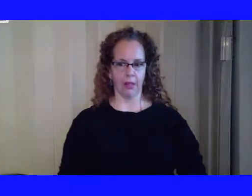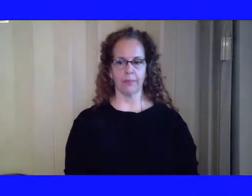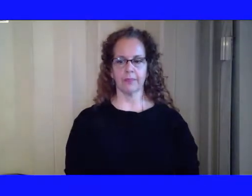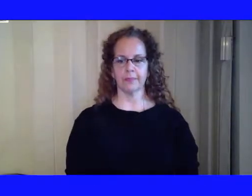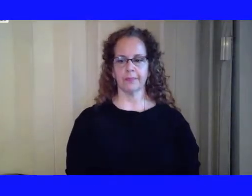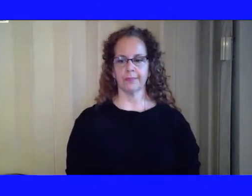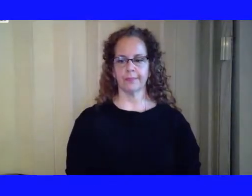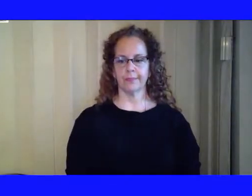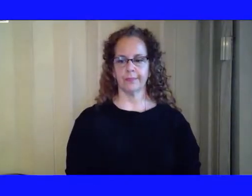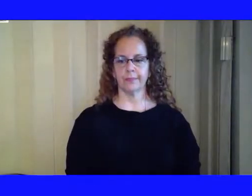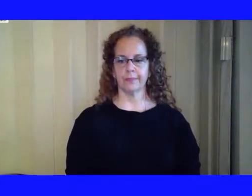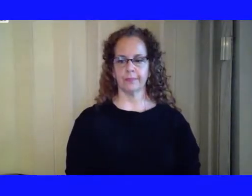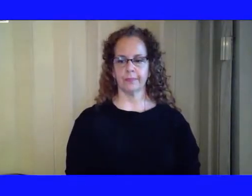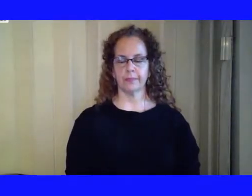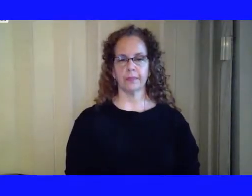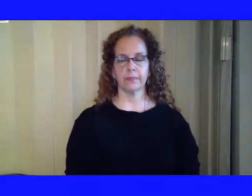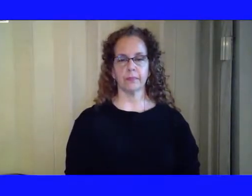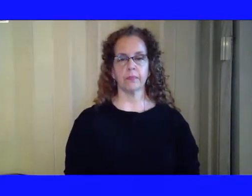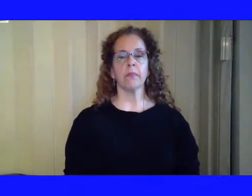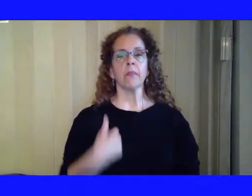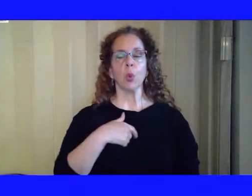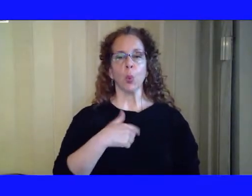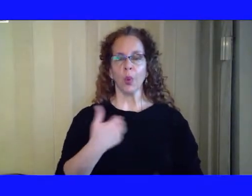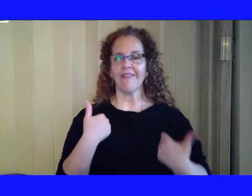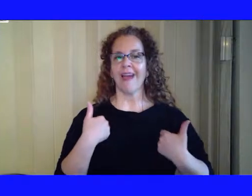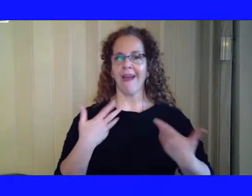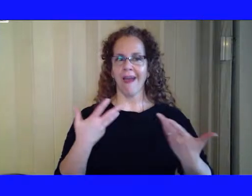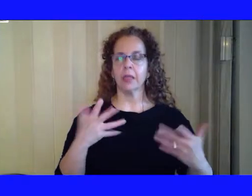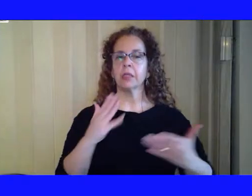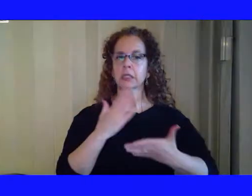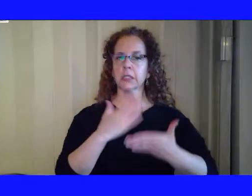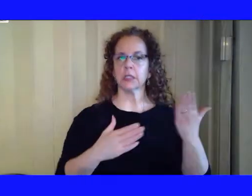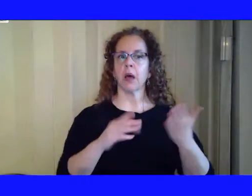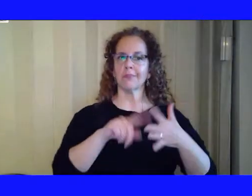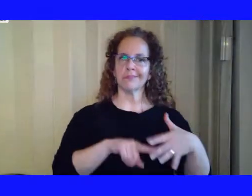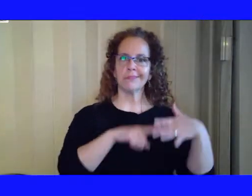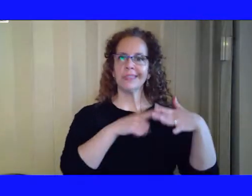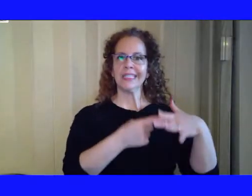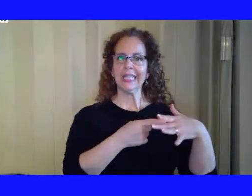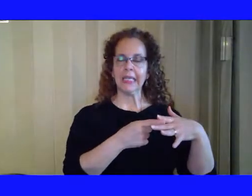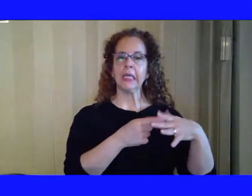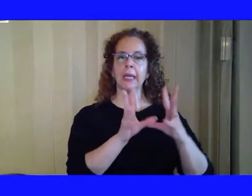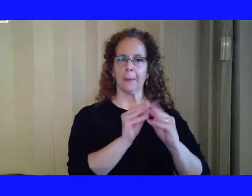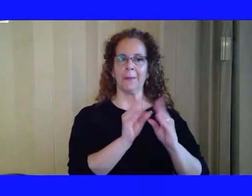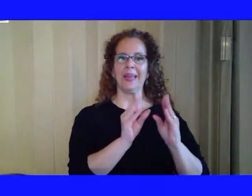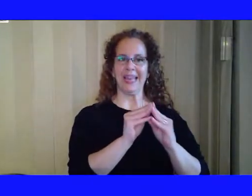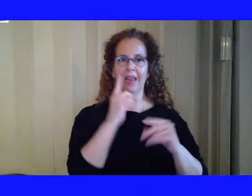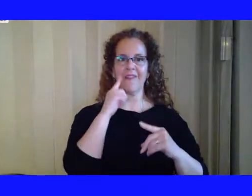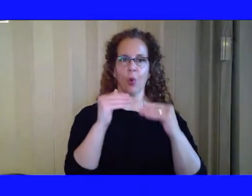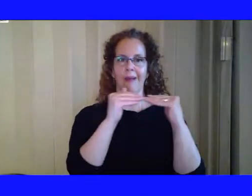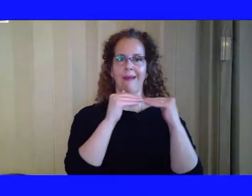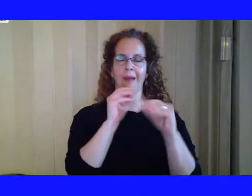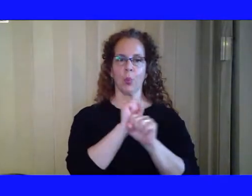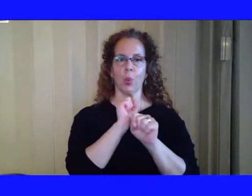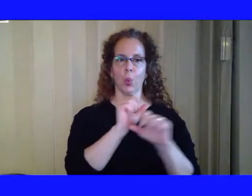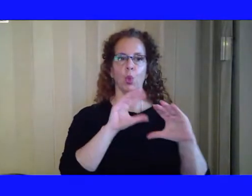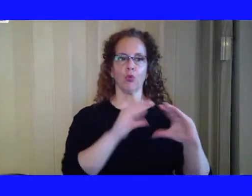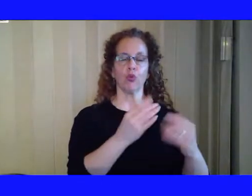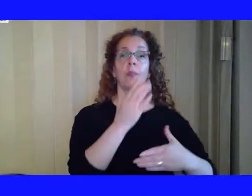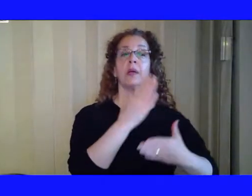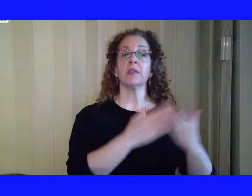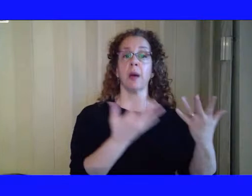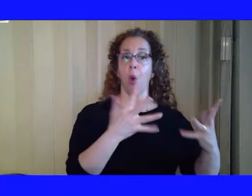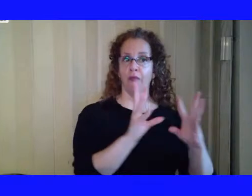and evaluation and monitoring. So each of those work groups will be working on developing different work plans along with their